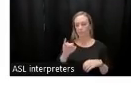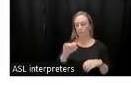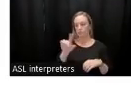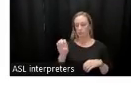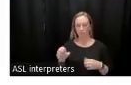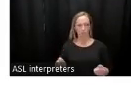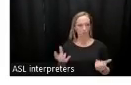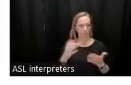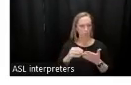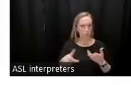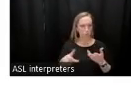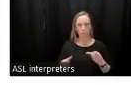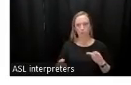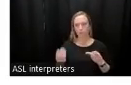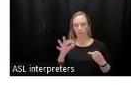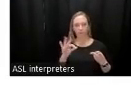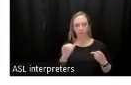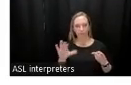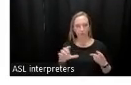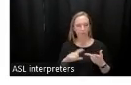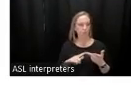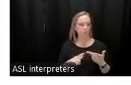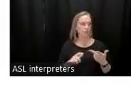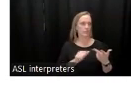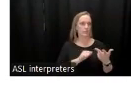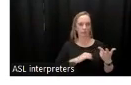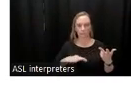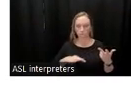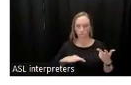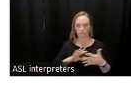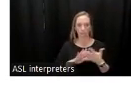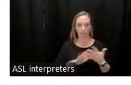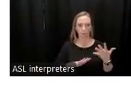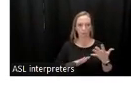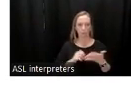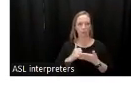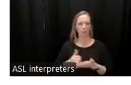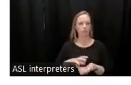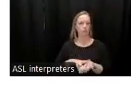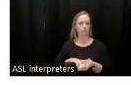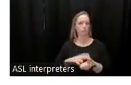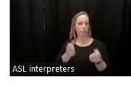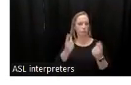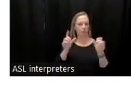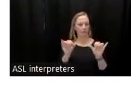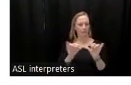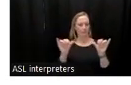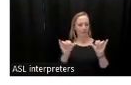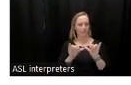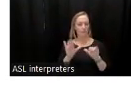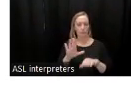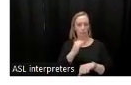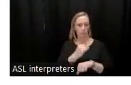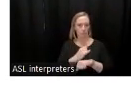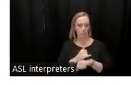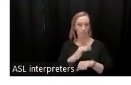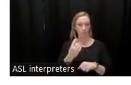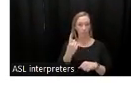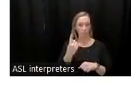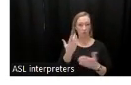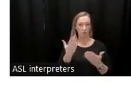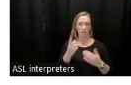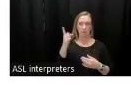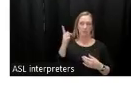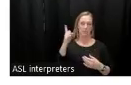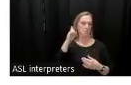students or faculty or staff, just to give a sense of the scale of your institution, if it's one that your funder may not have heard of or